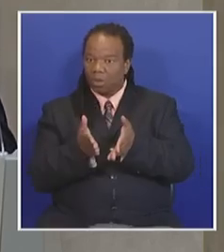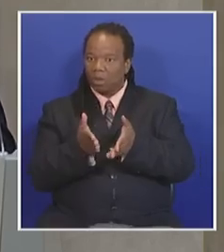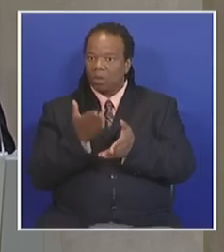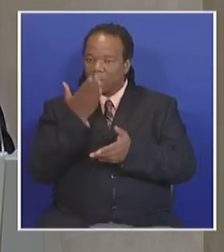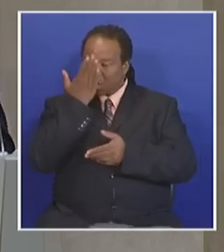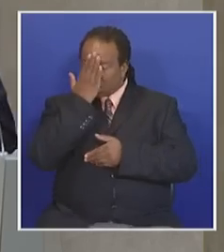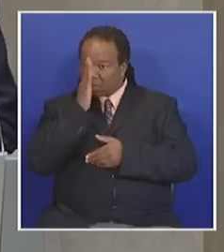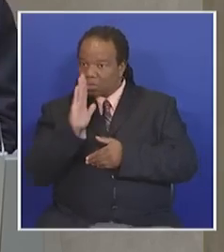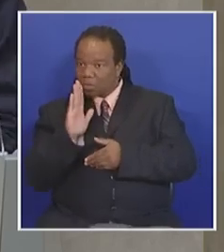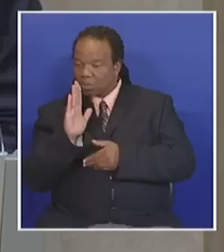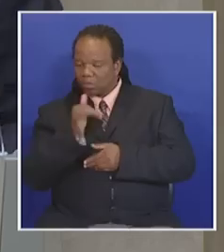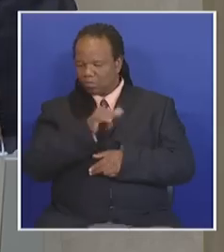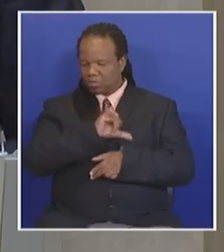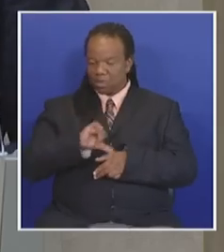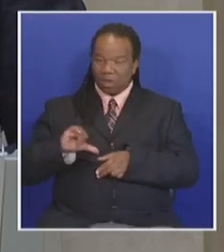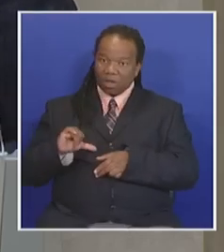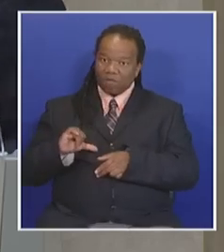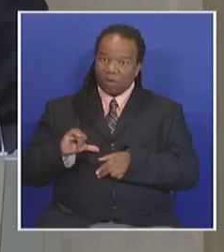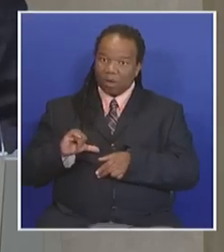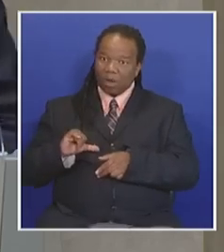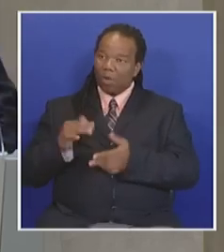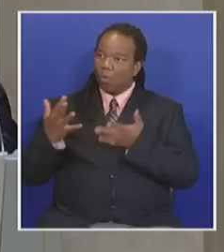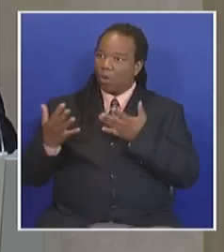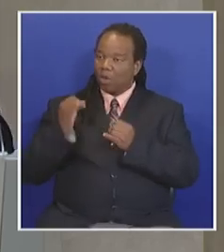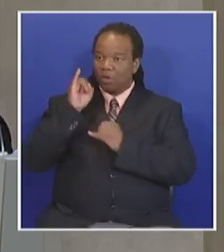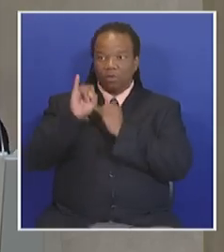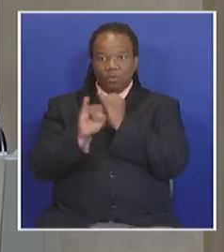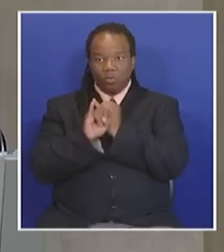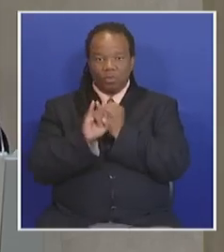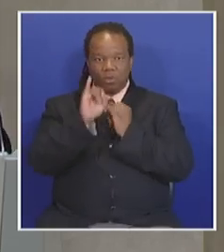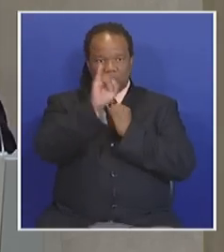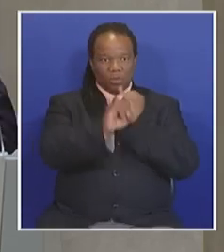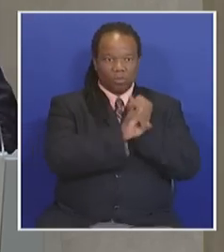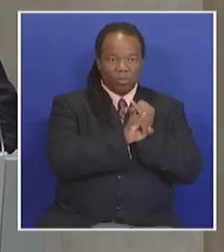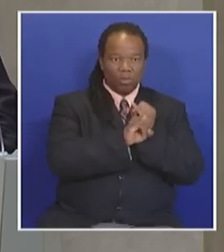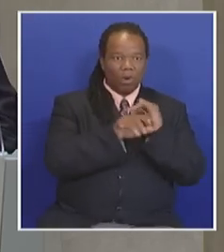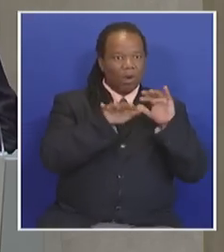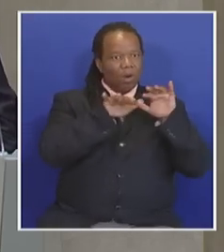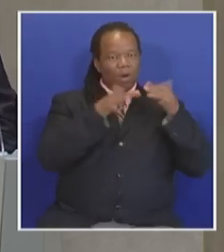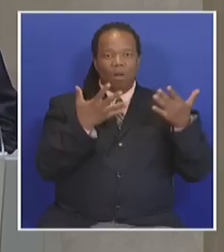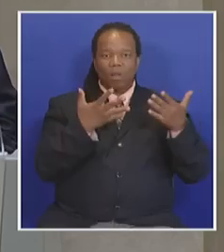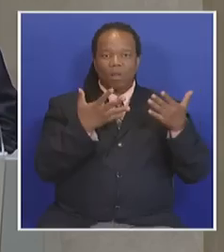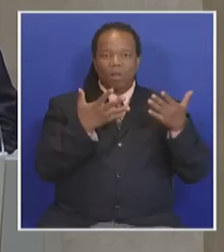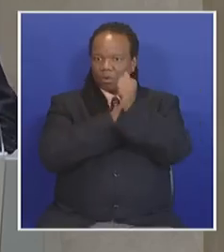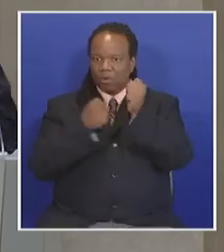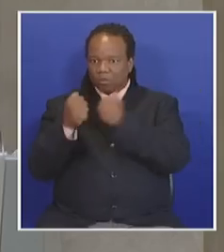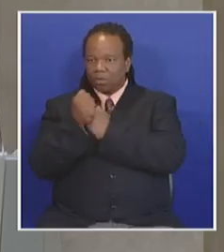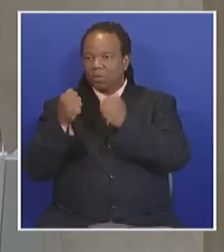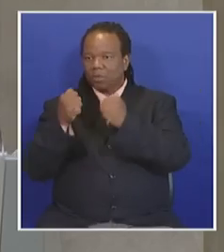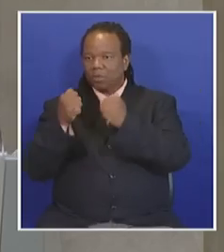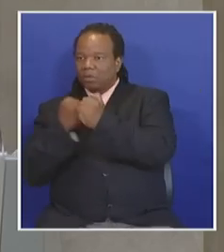and behavior in institutions and other societal structures that represent